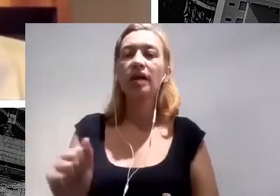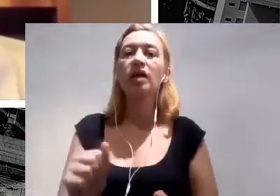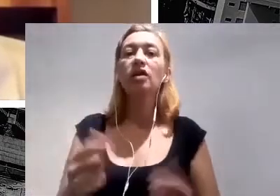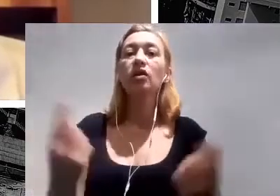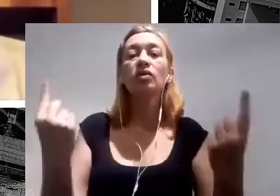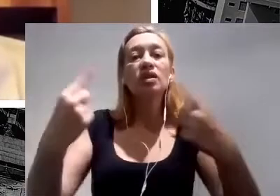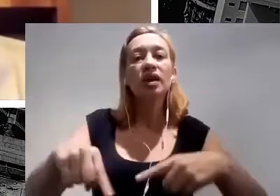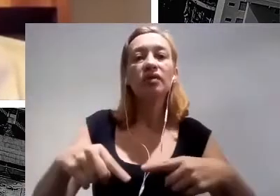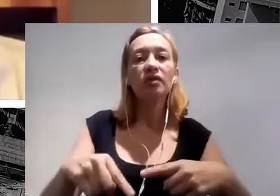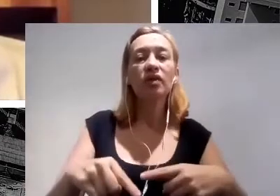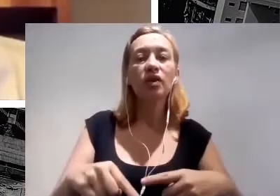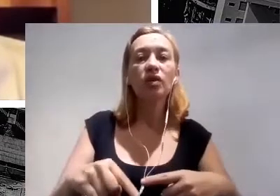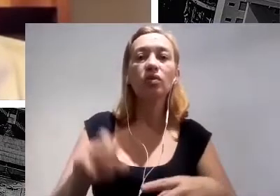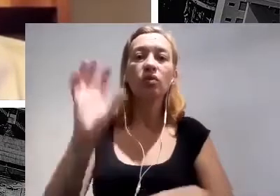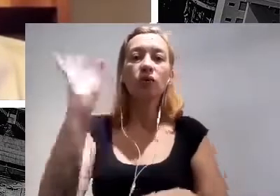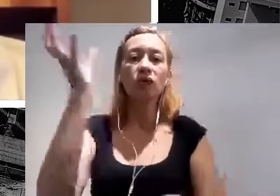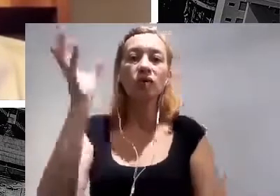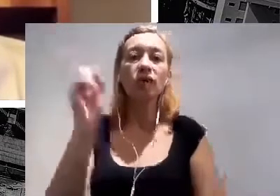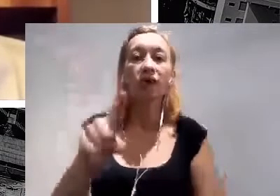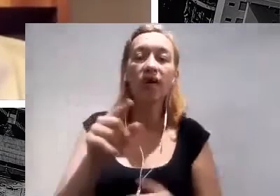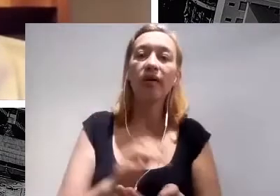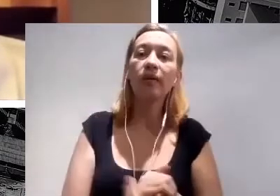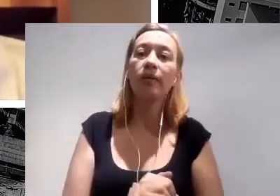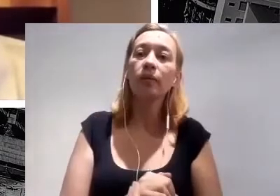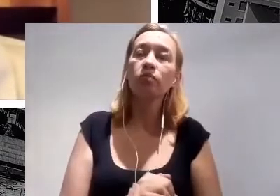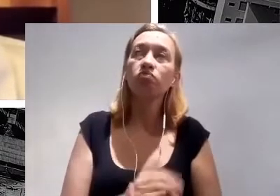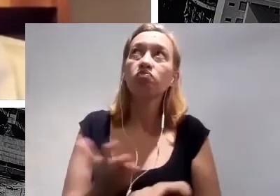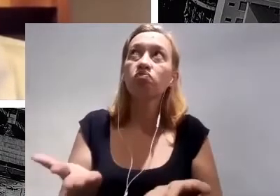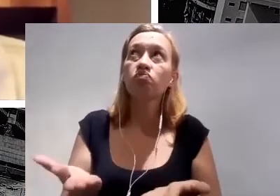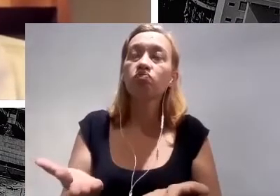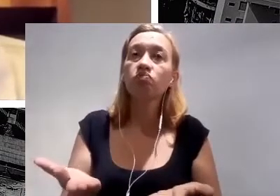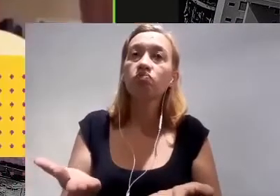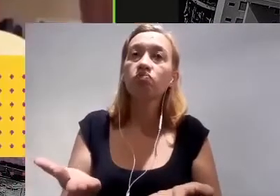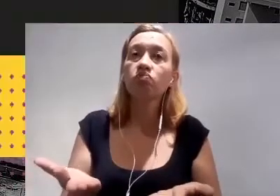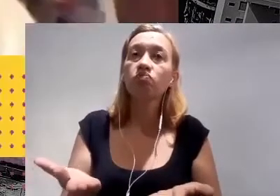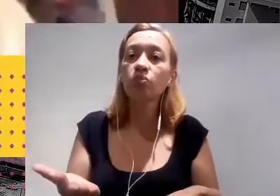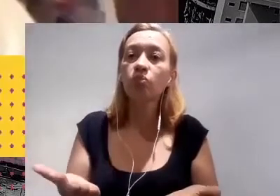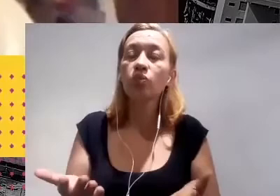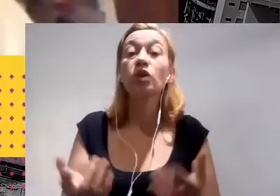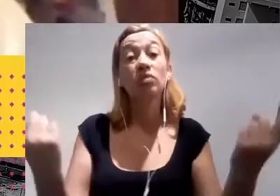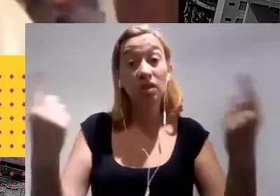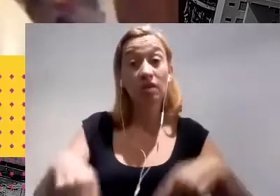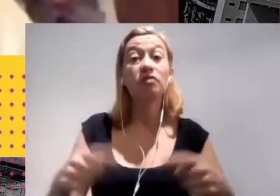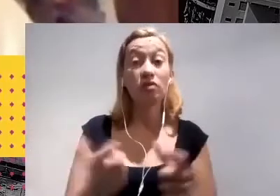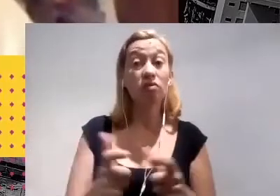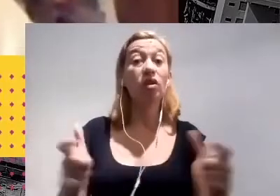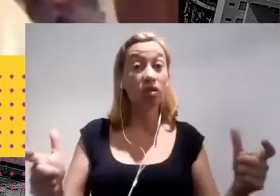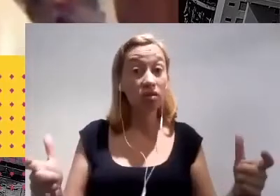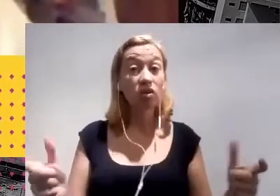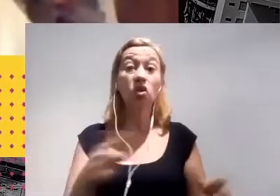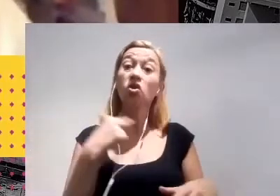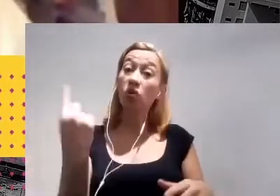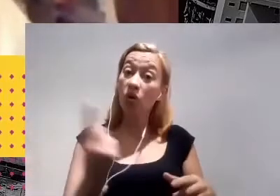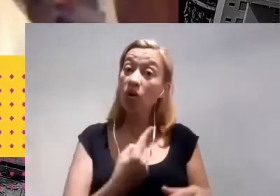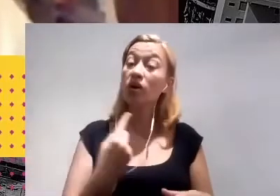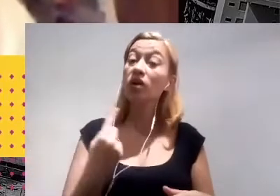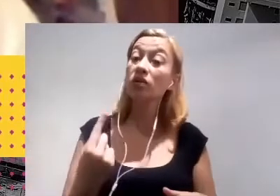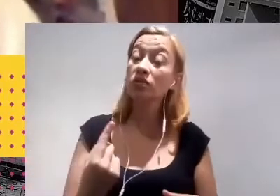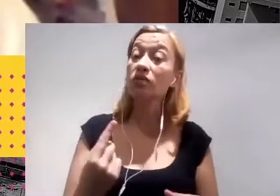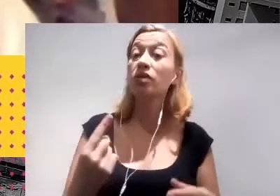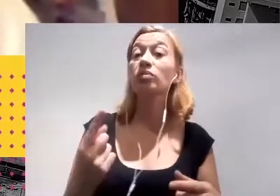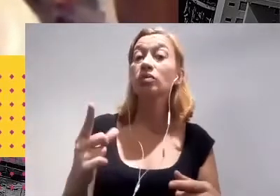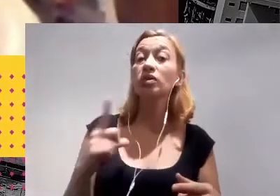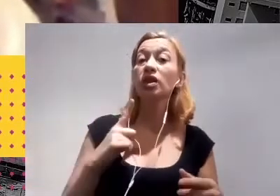será, talvez, se não o maior, um dos maiores desafios que nós vamos enfrentar durante todo esse século XXI.